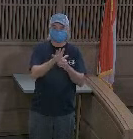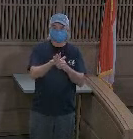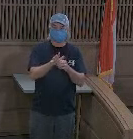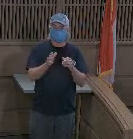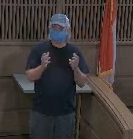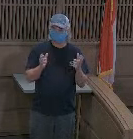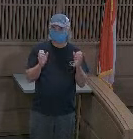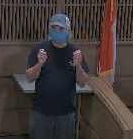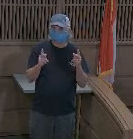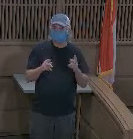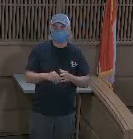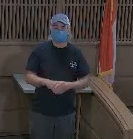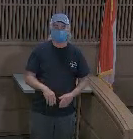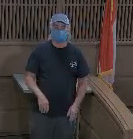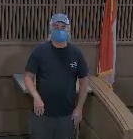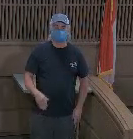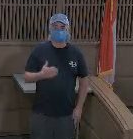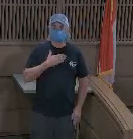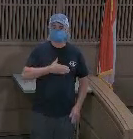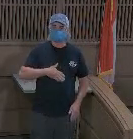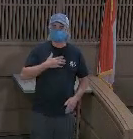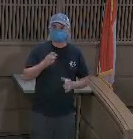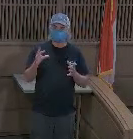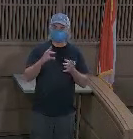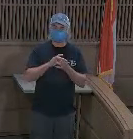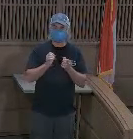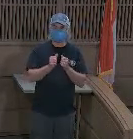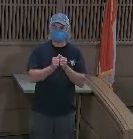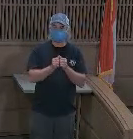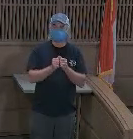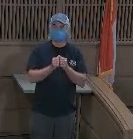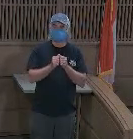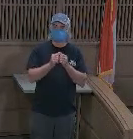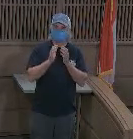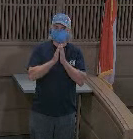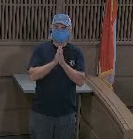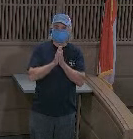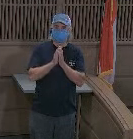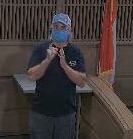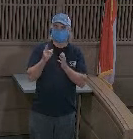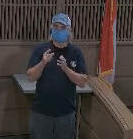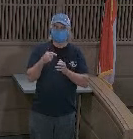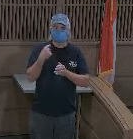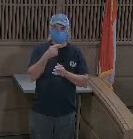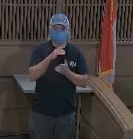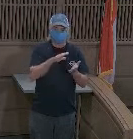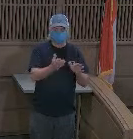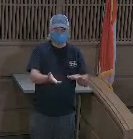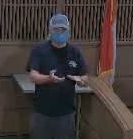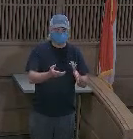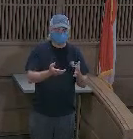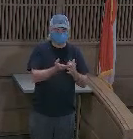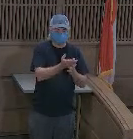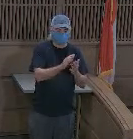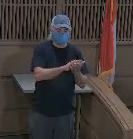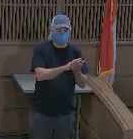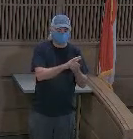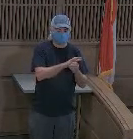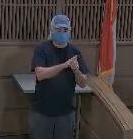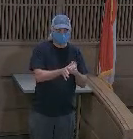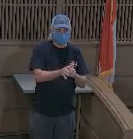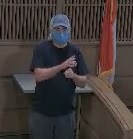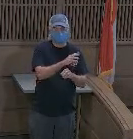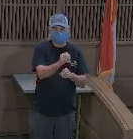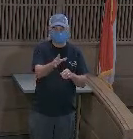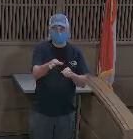COVID-19. Please join me in a moment of silence for the lives we've lost and for the families they leave